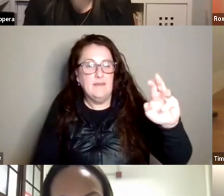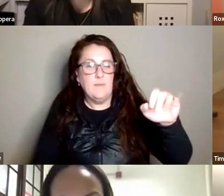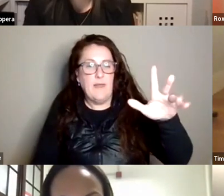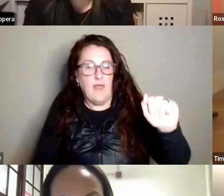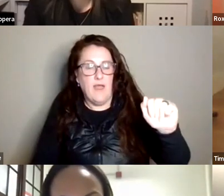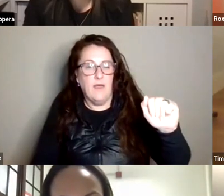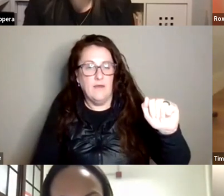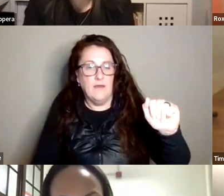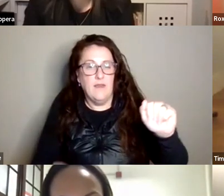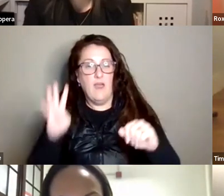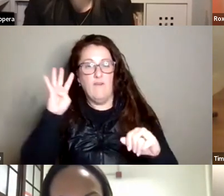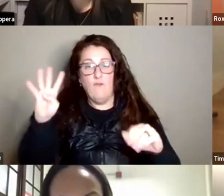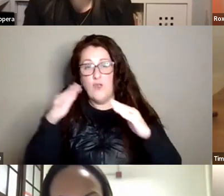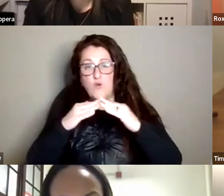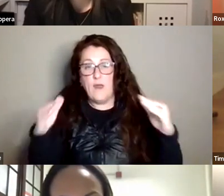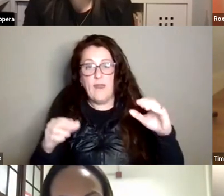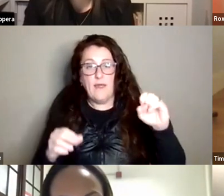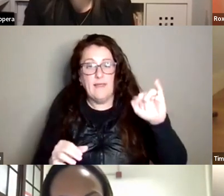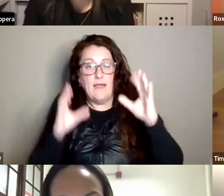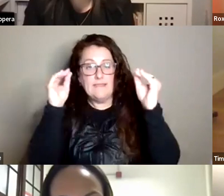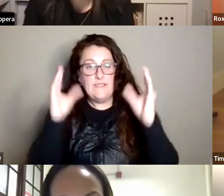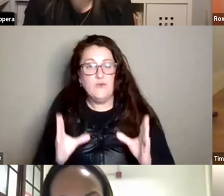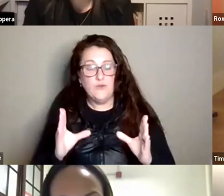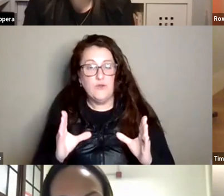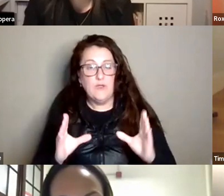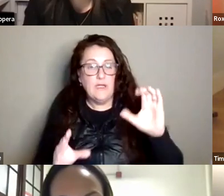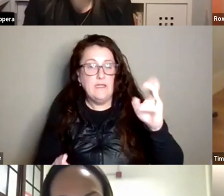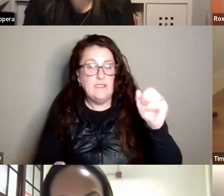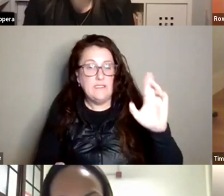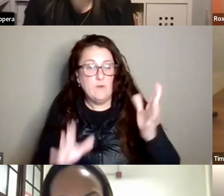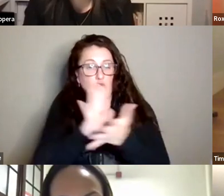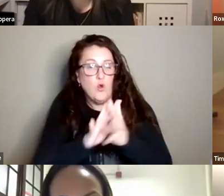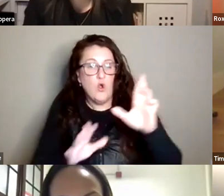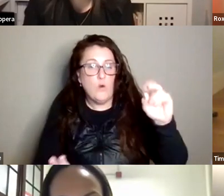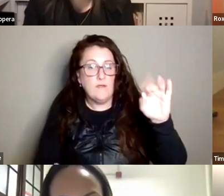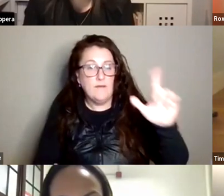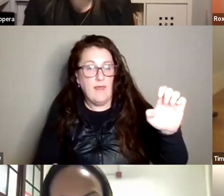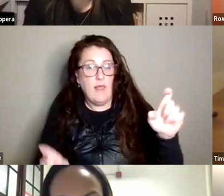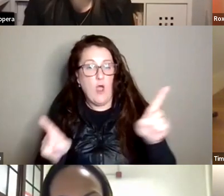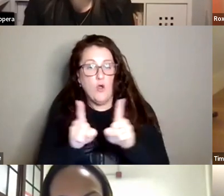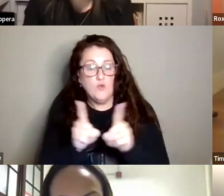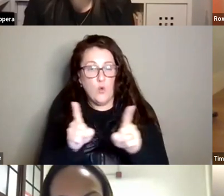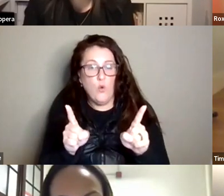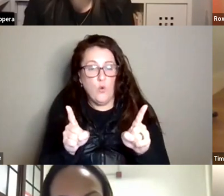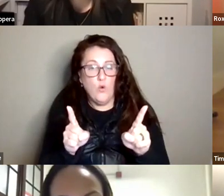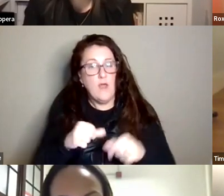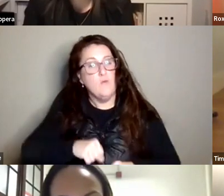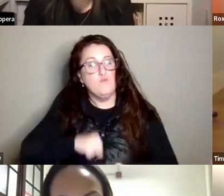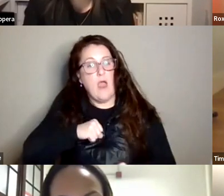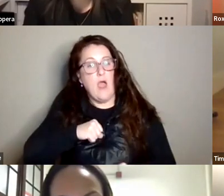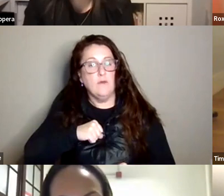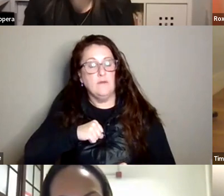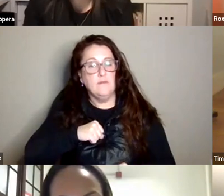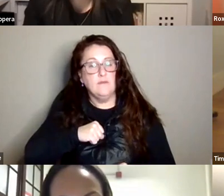I am a fourth grade SEI teacher at the Sumner School in Rosendale. I'm also a proud